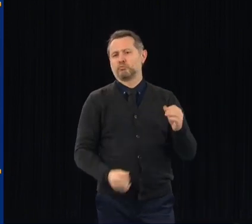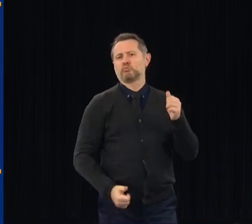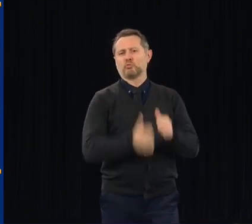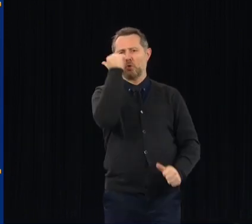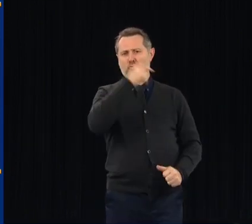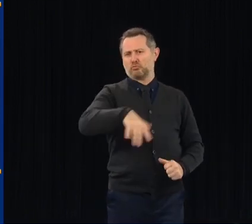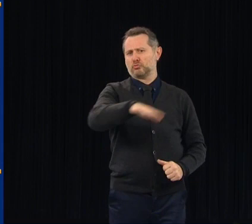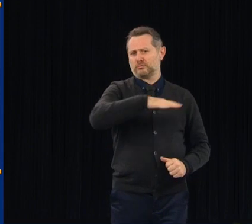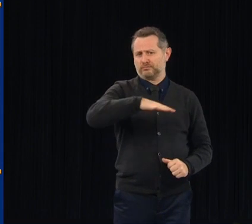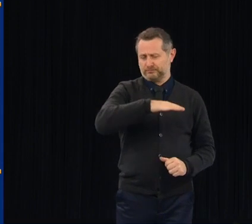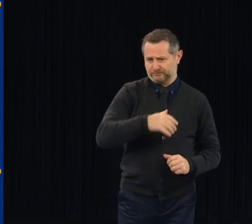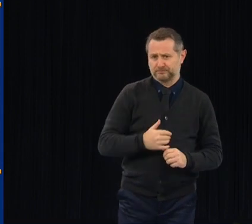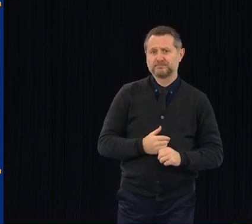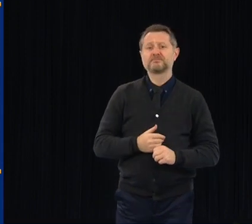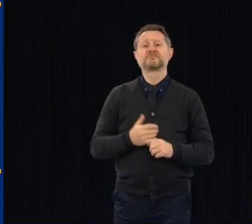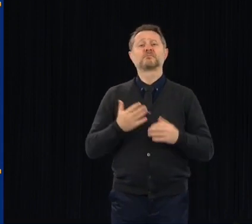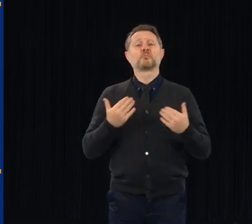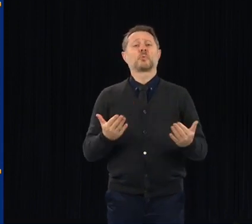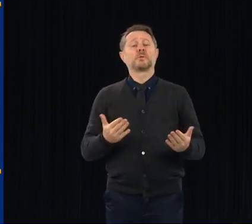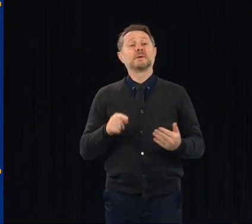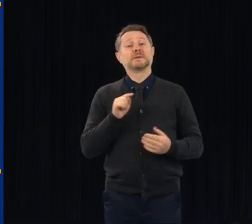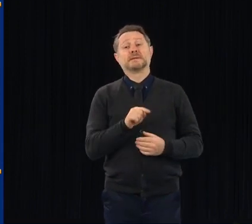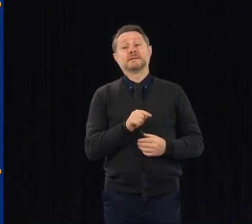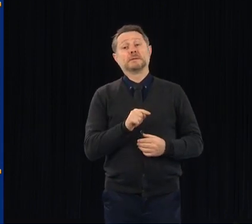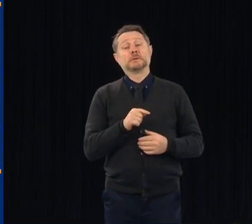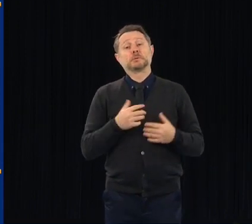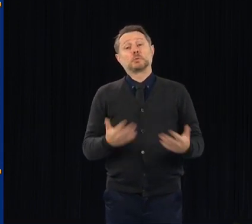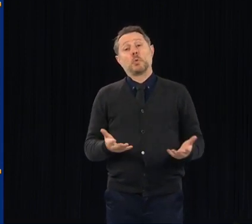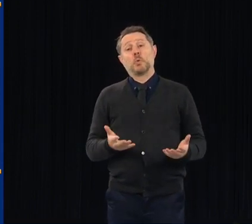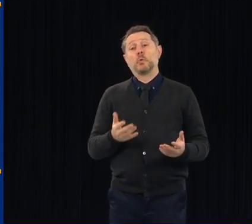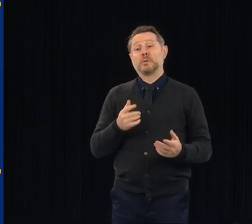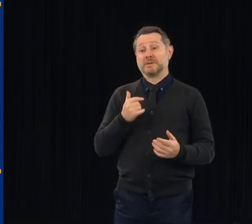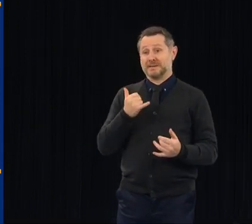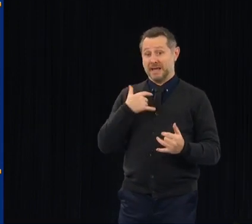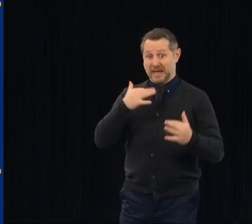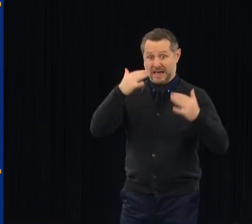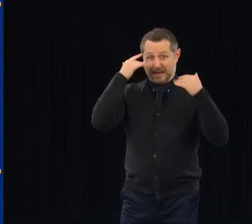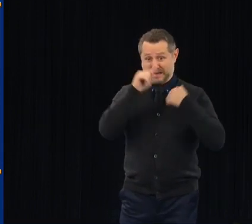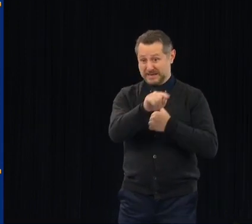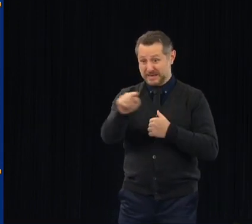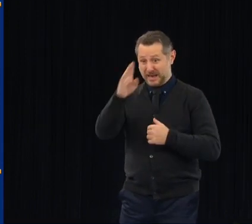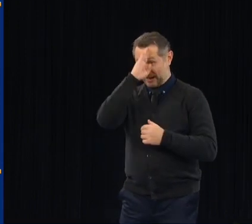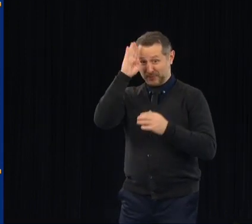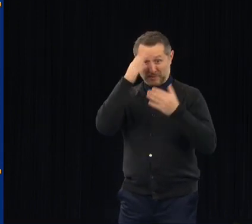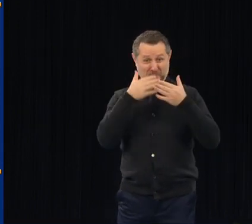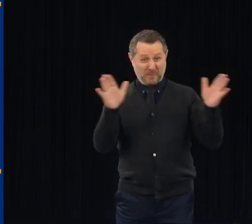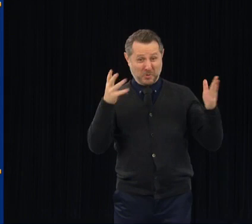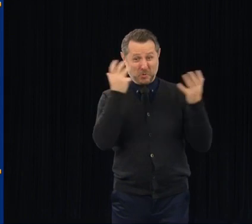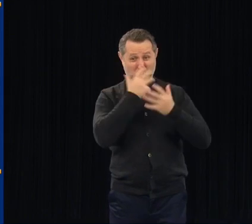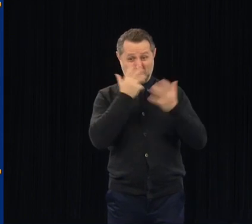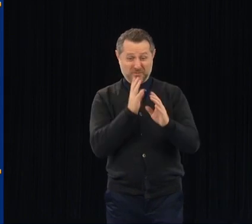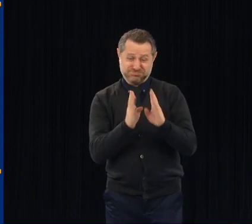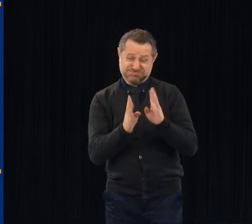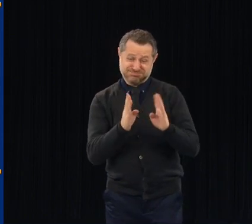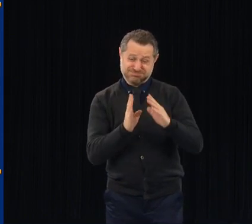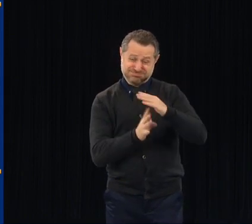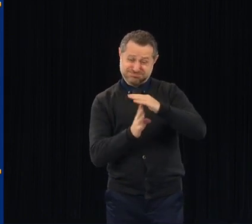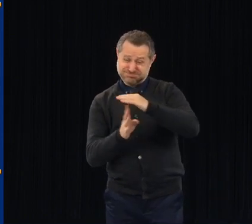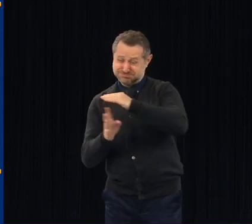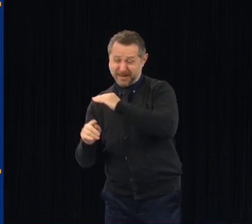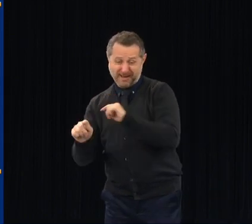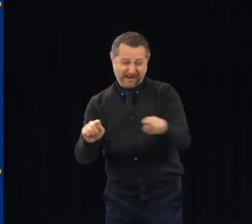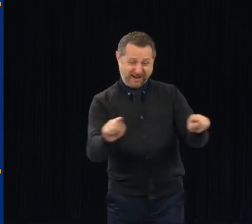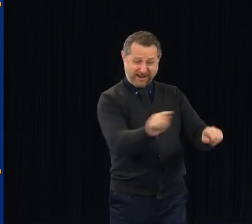So obviously, you add more stress to institutions that were under stress. It only makes